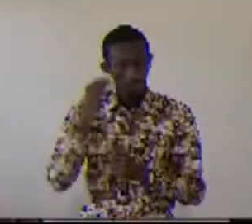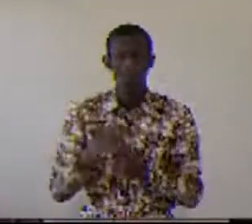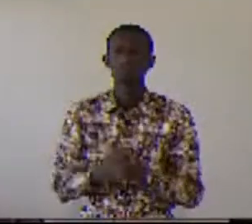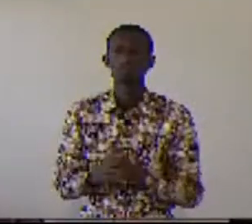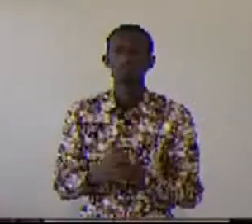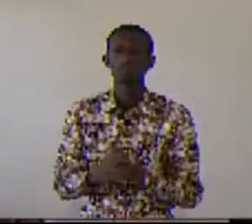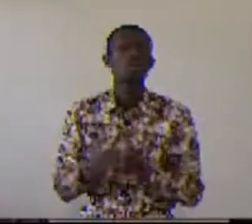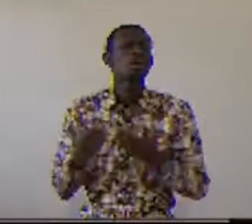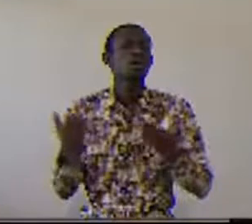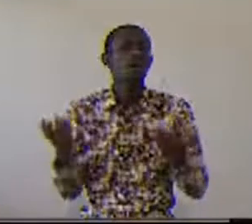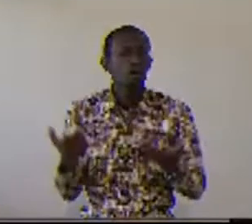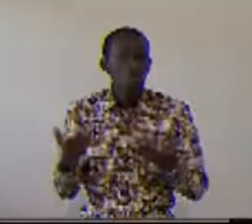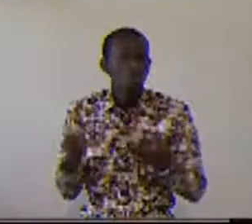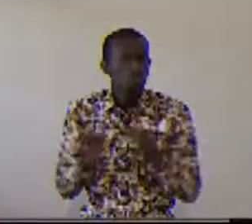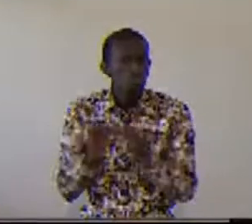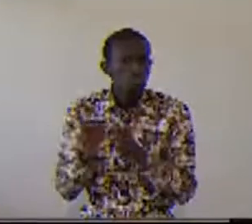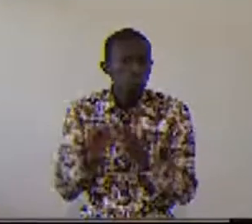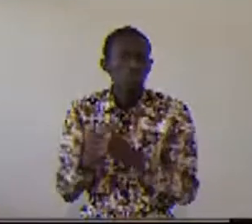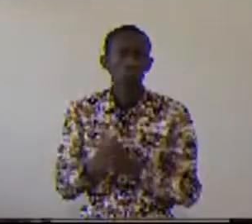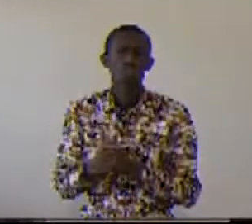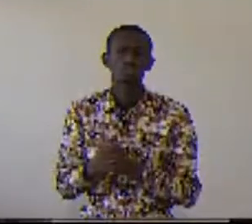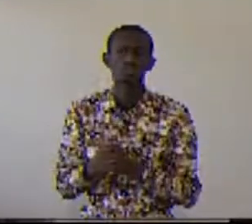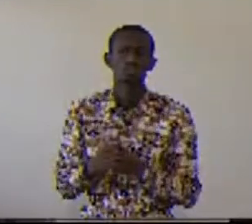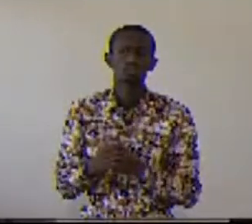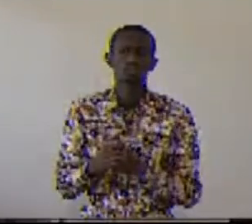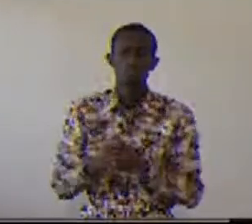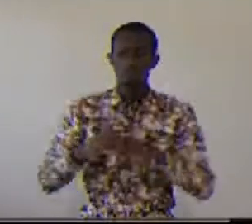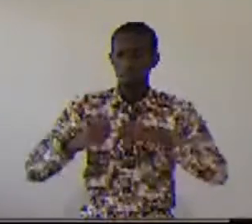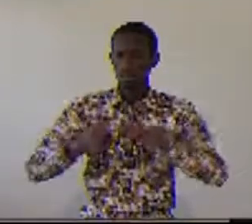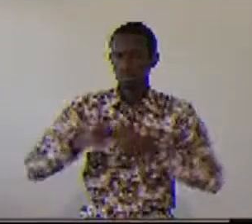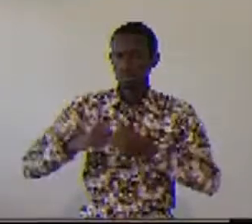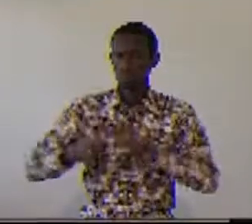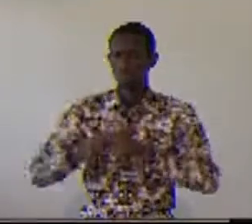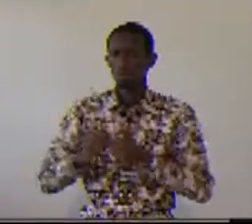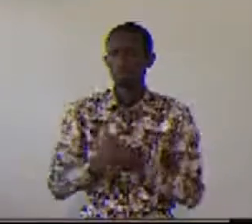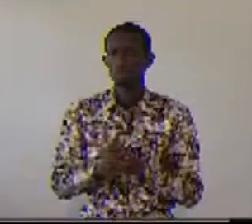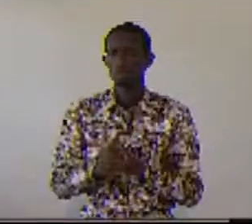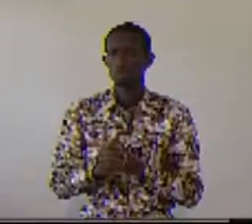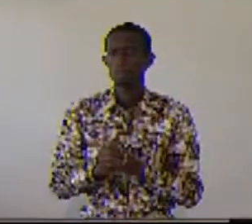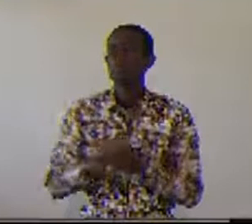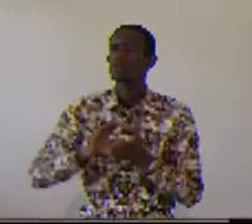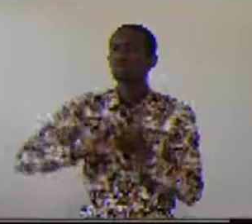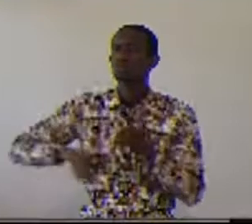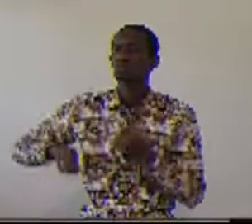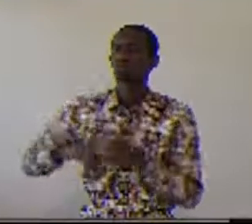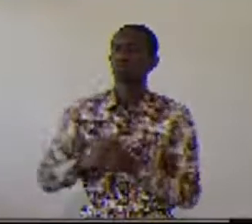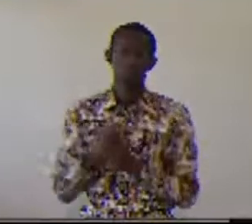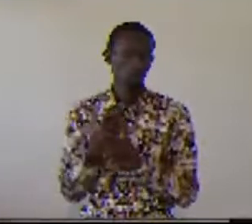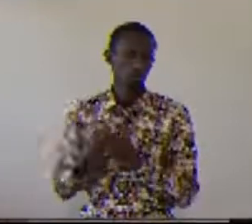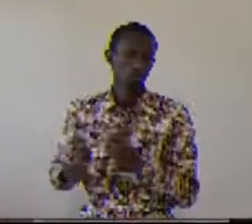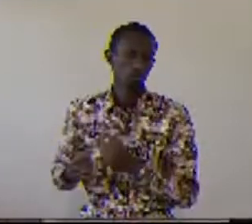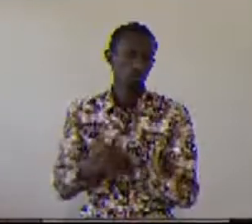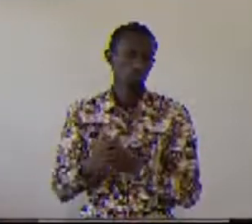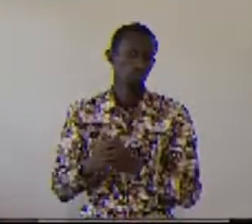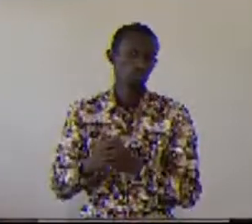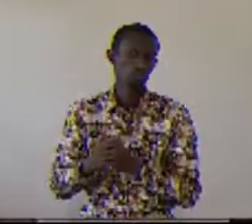electron? We can use the atomic radius or use the ionization energy. Do you remember